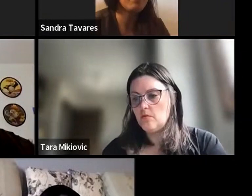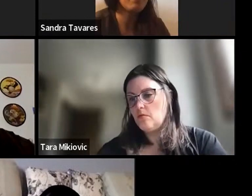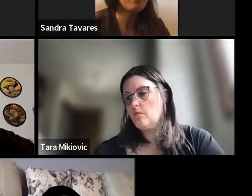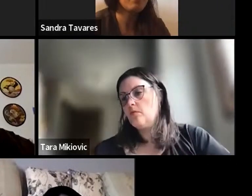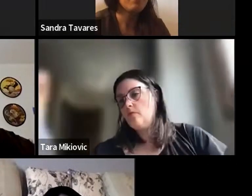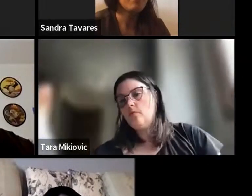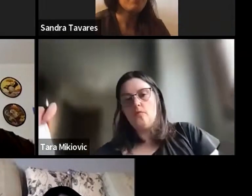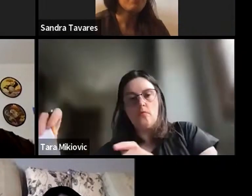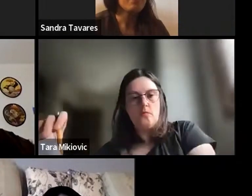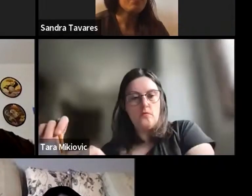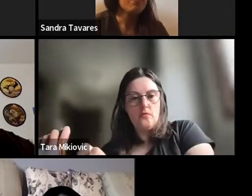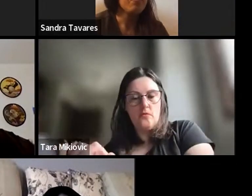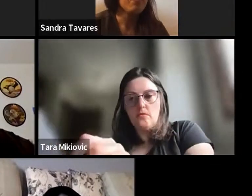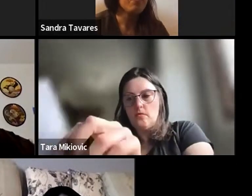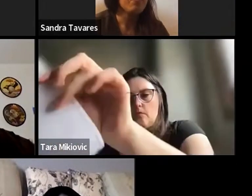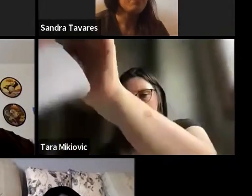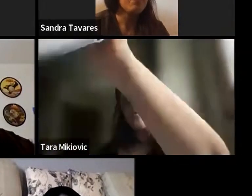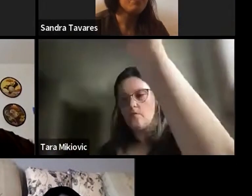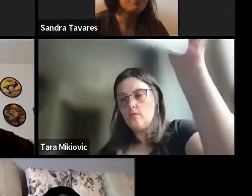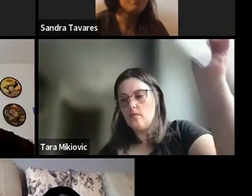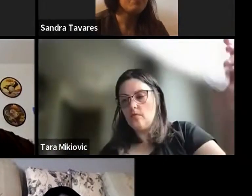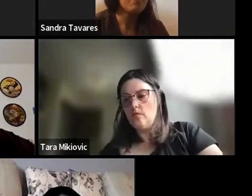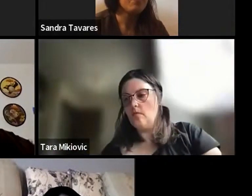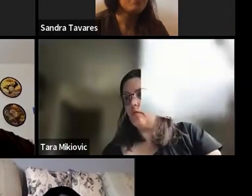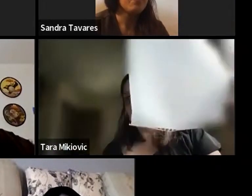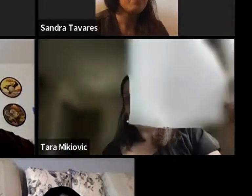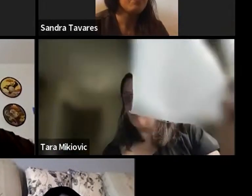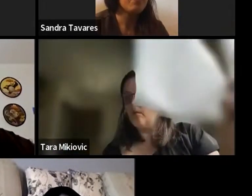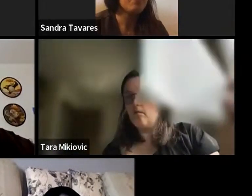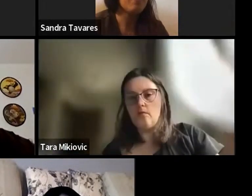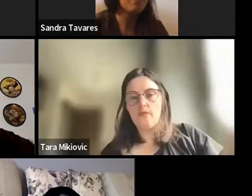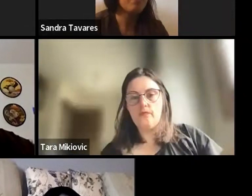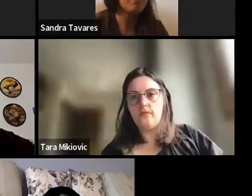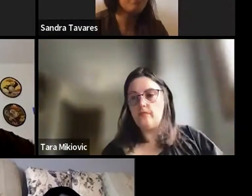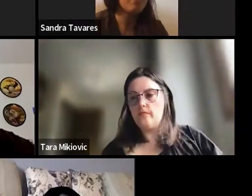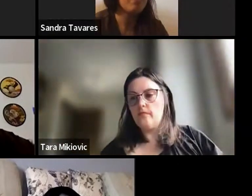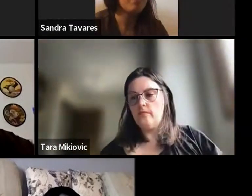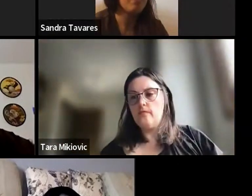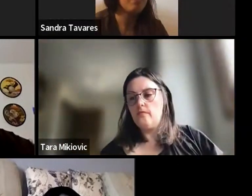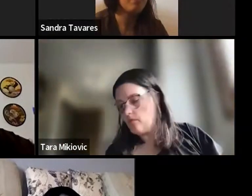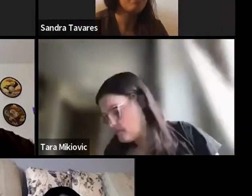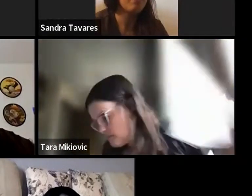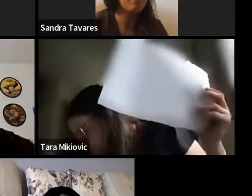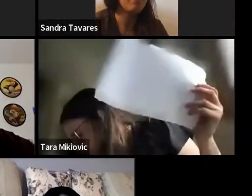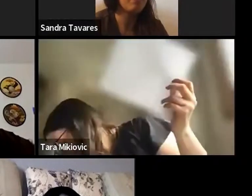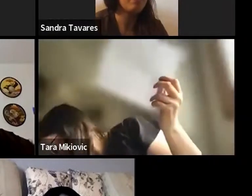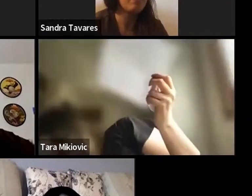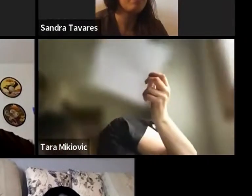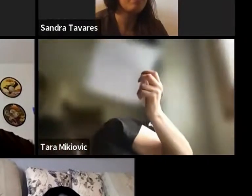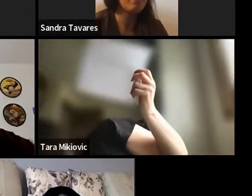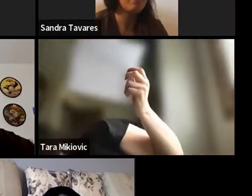filibusters, Doris Rajan. Go ahead, Doris. Thank you, Catherine. We're so excited to have been